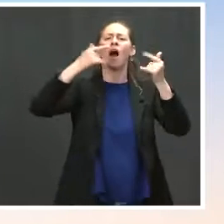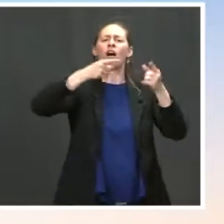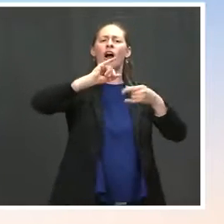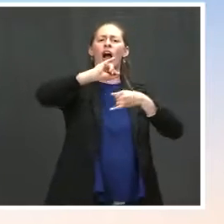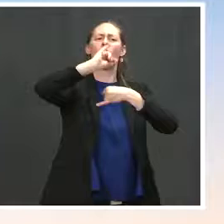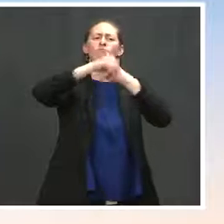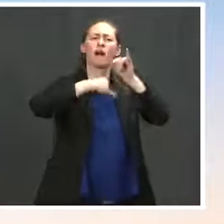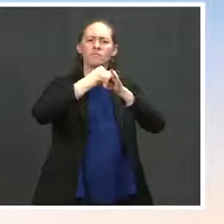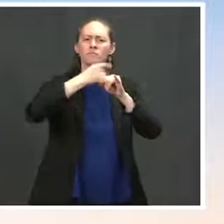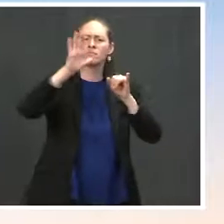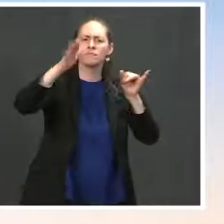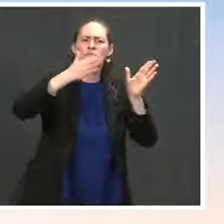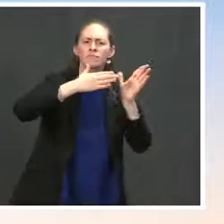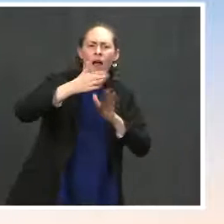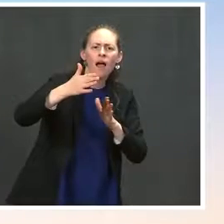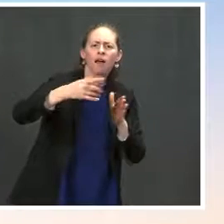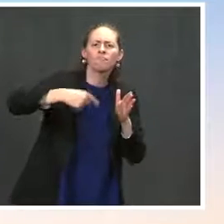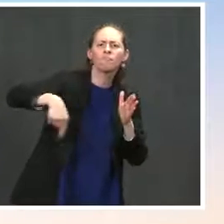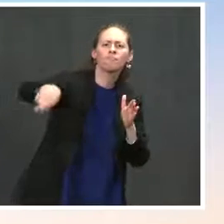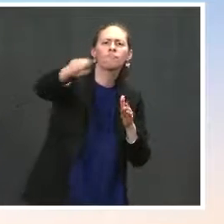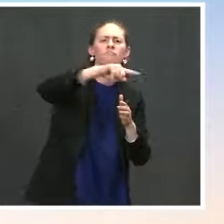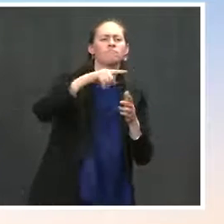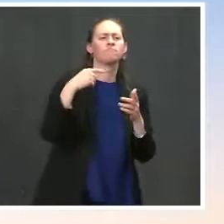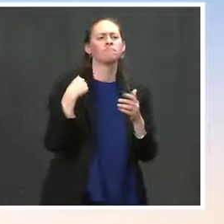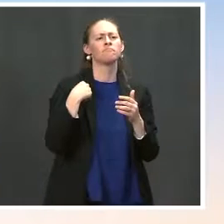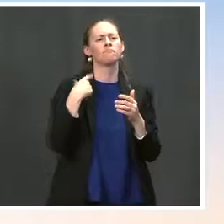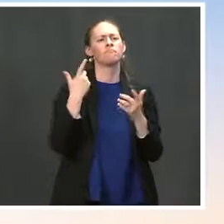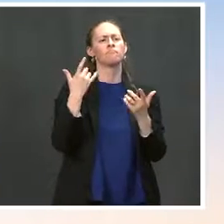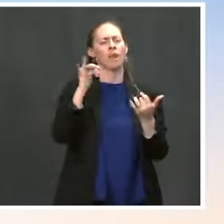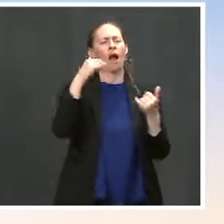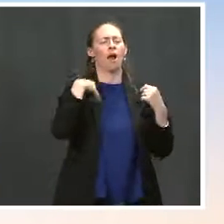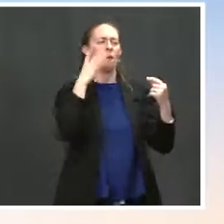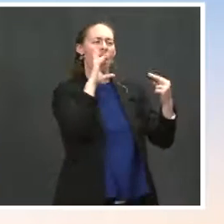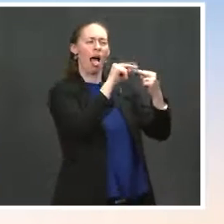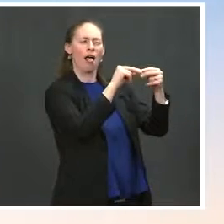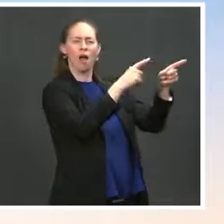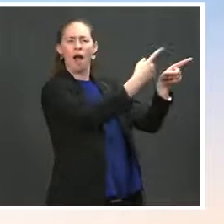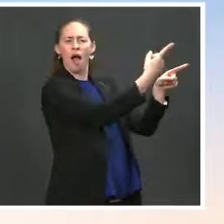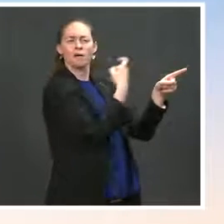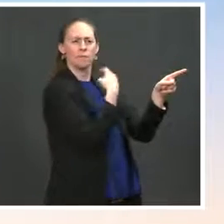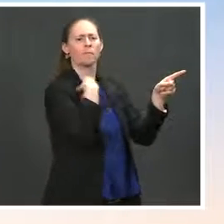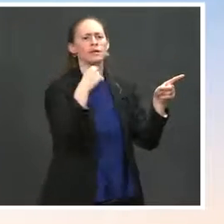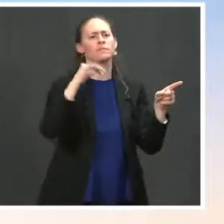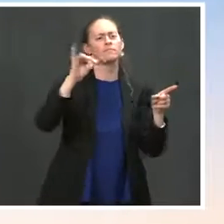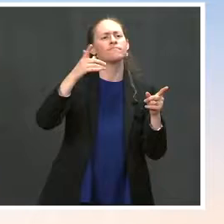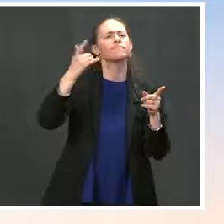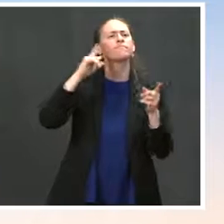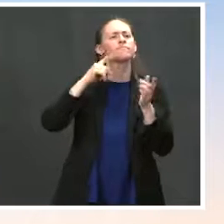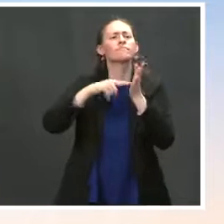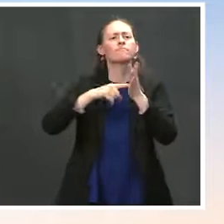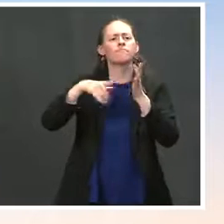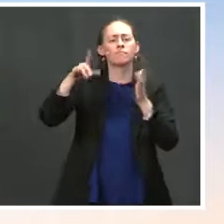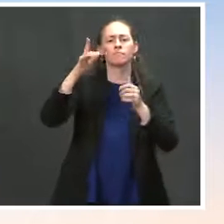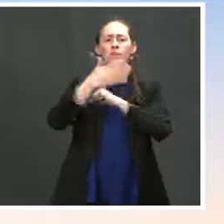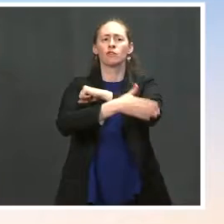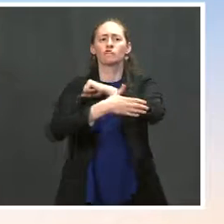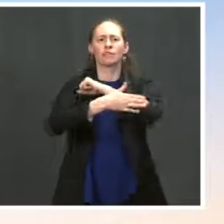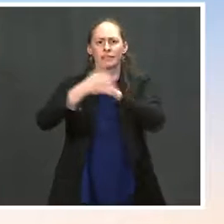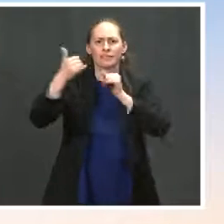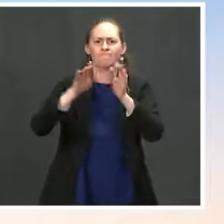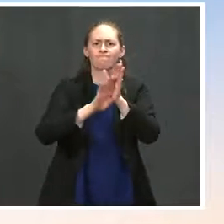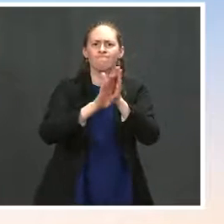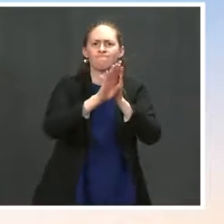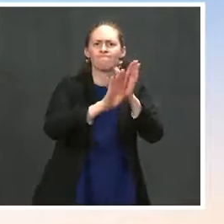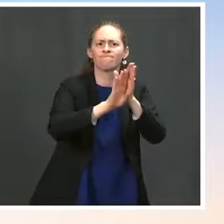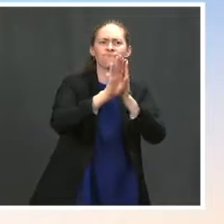of piggybacking off of another question, when you're giving money to developing nations, raising that amount of money, what kind of